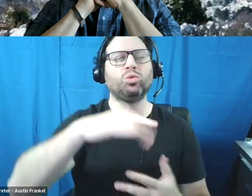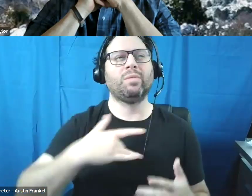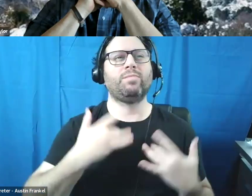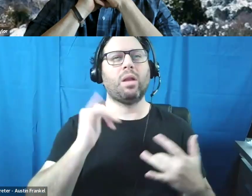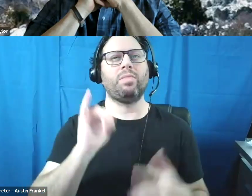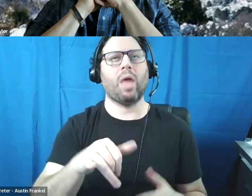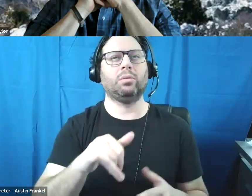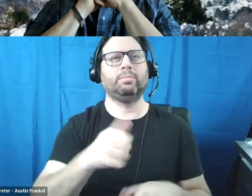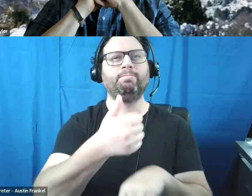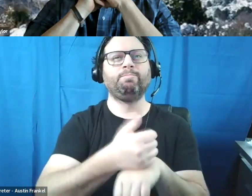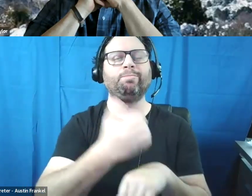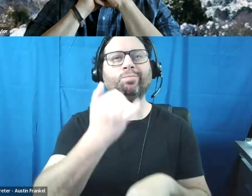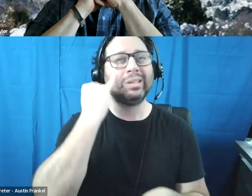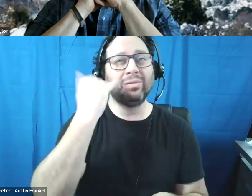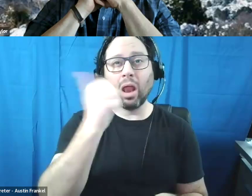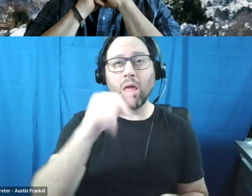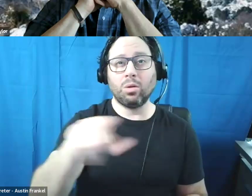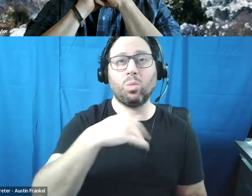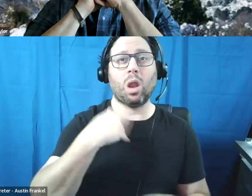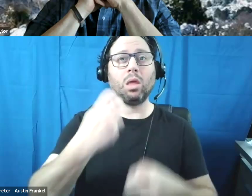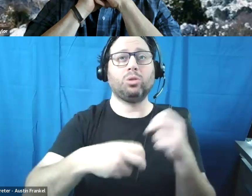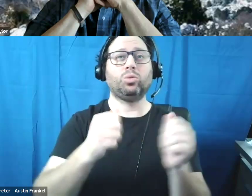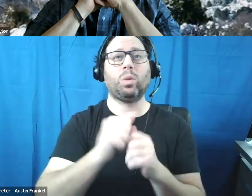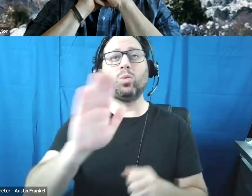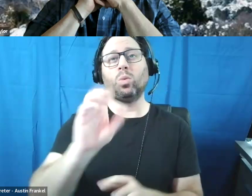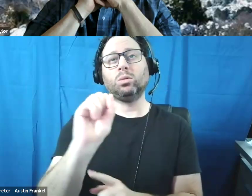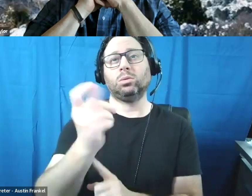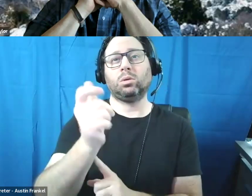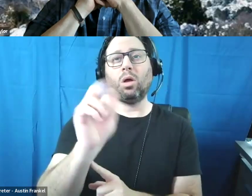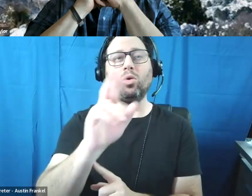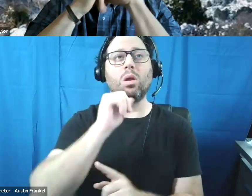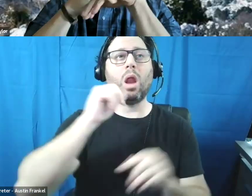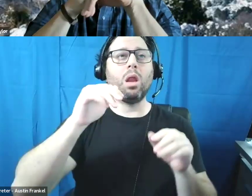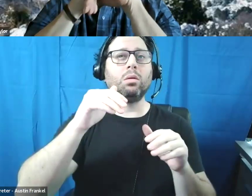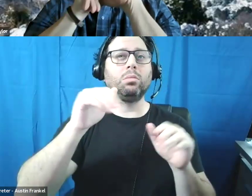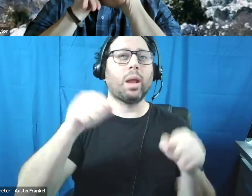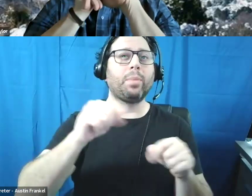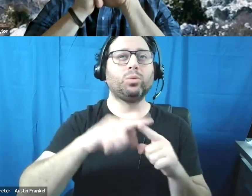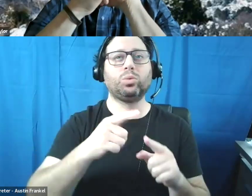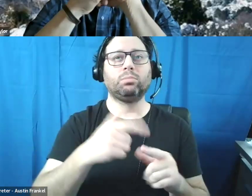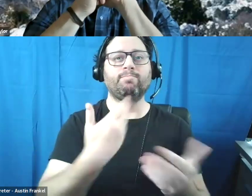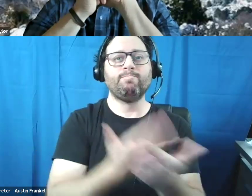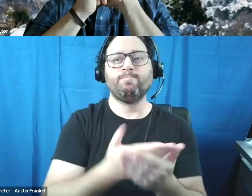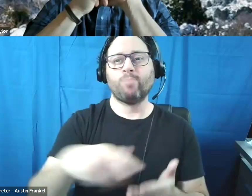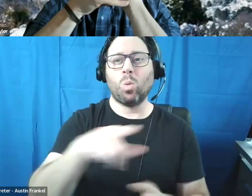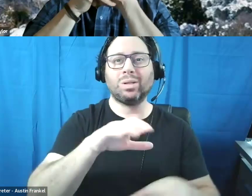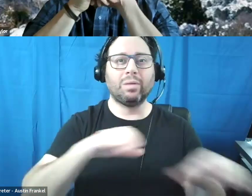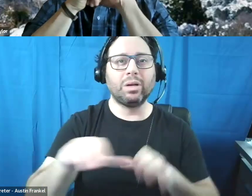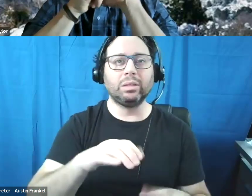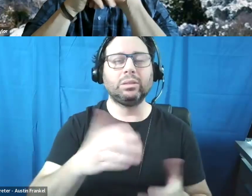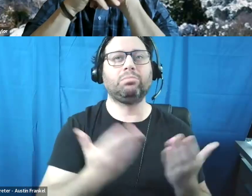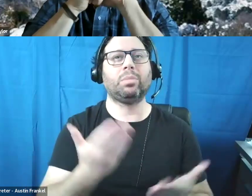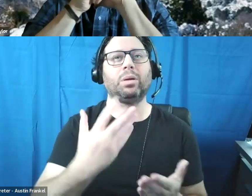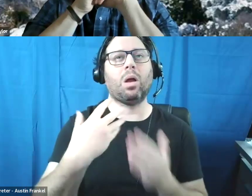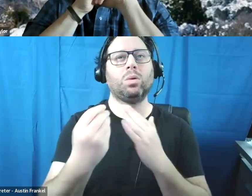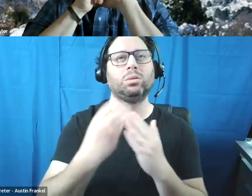held. If anyone has had issues with their scholars not being able to get to those activities that might be outside